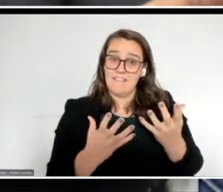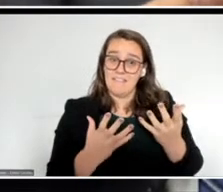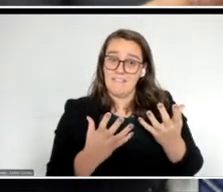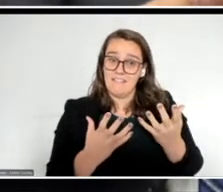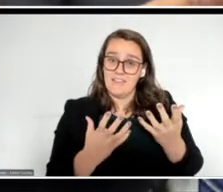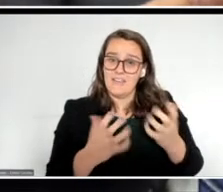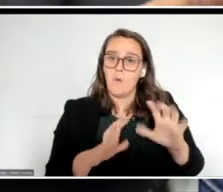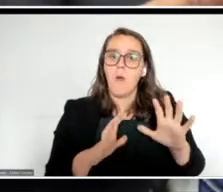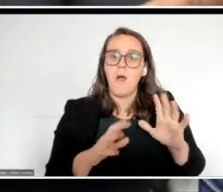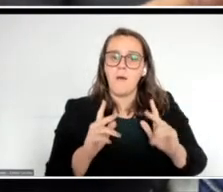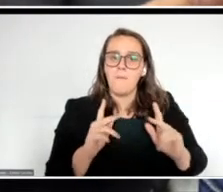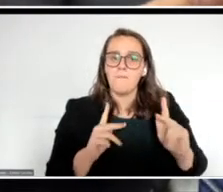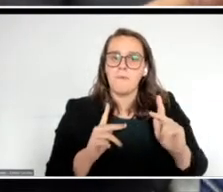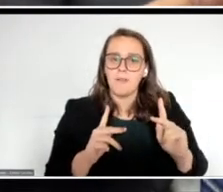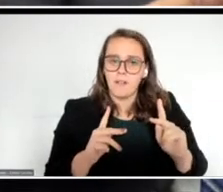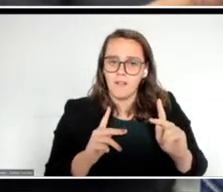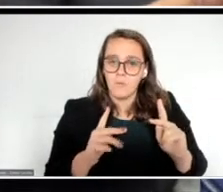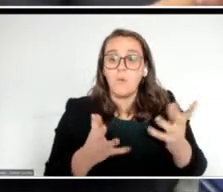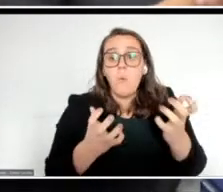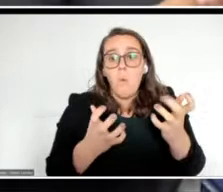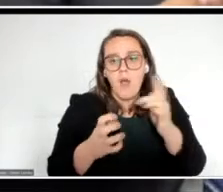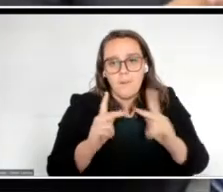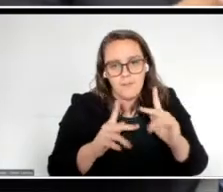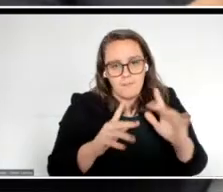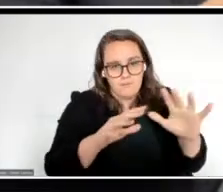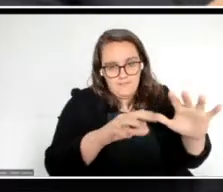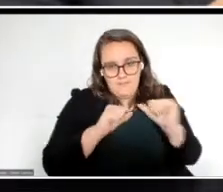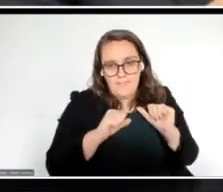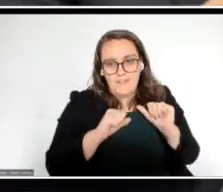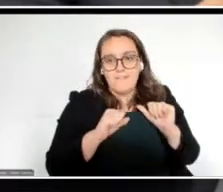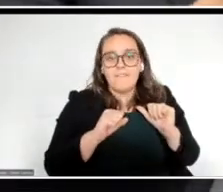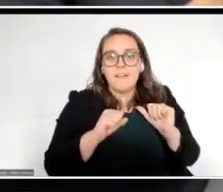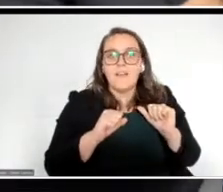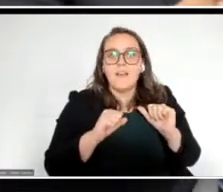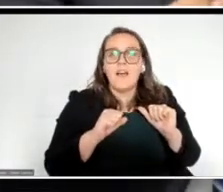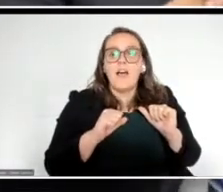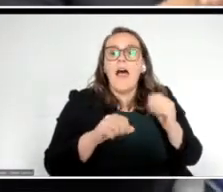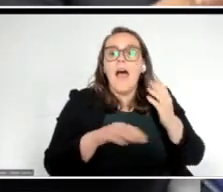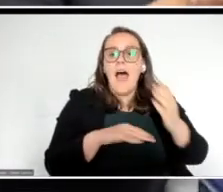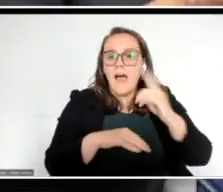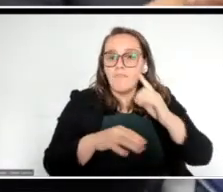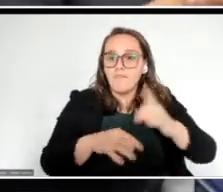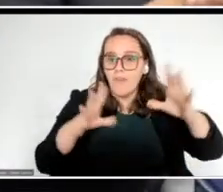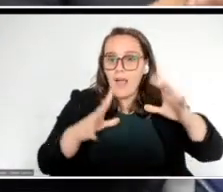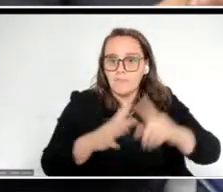the Capitol once the, you know, particularly once the violence started. No. I mean,